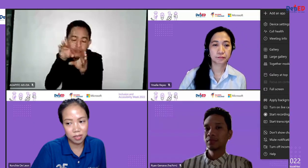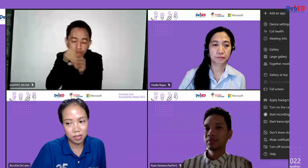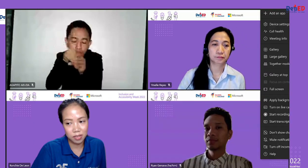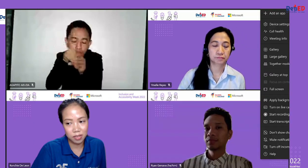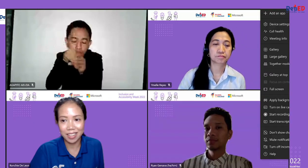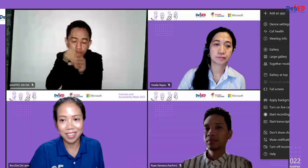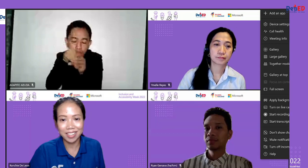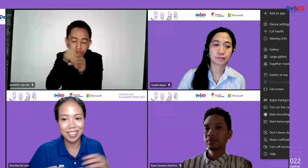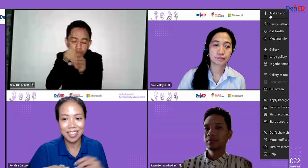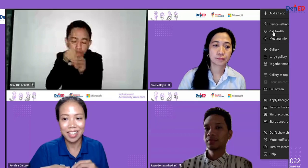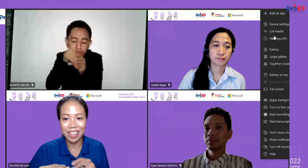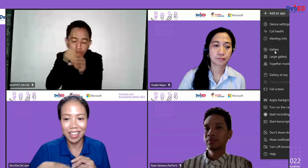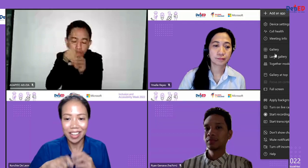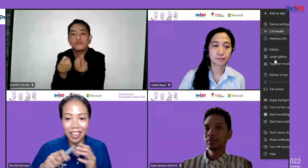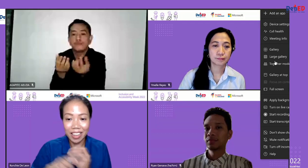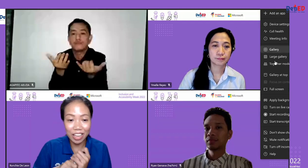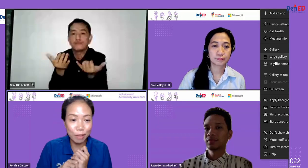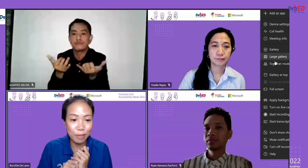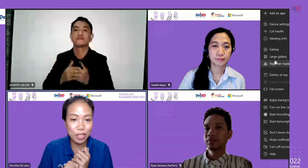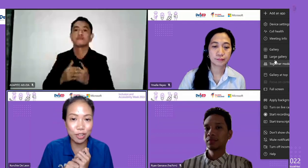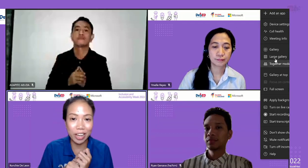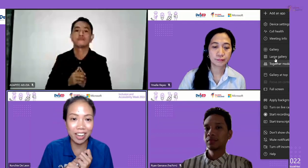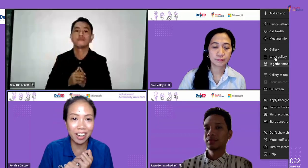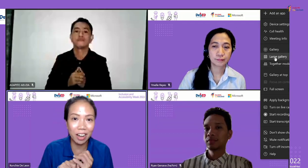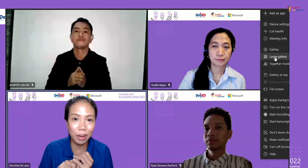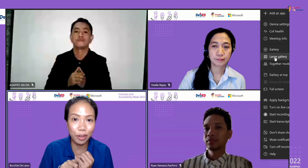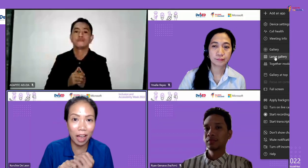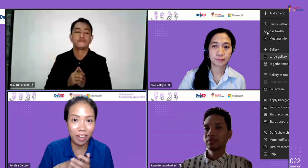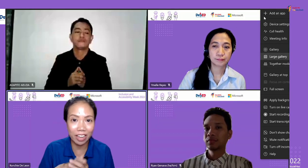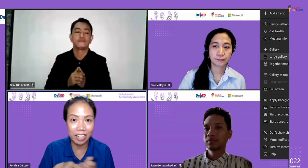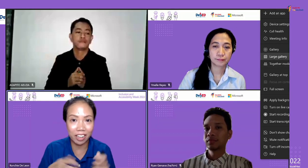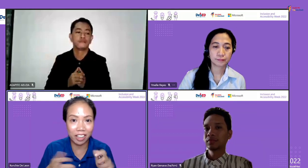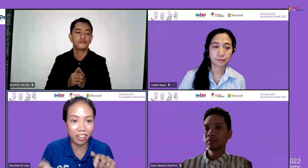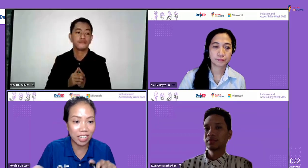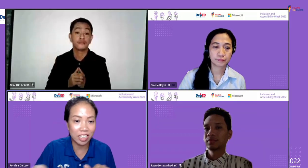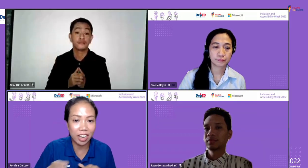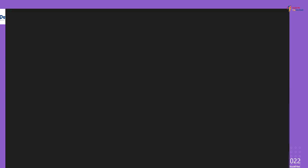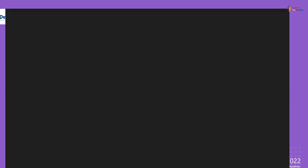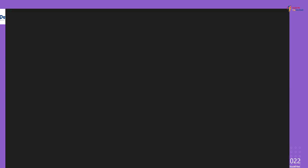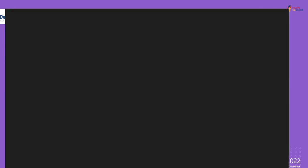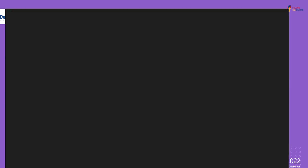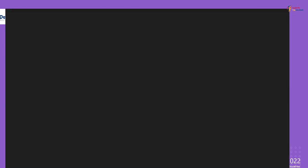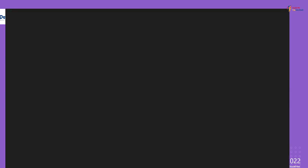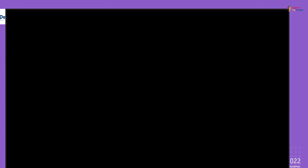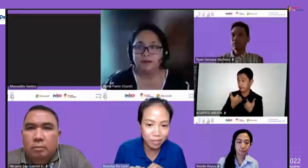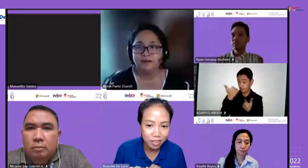helpful in terms of this inclusion context we're trying to apply now.